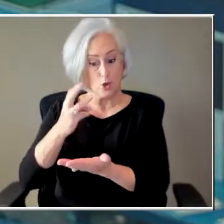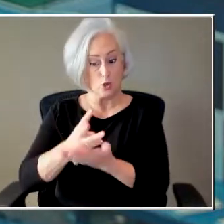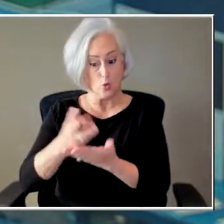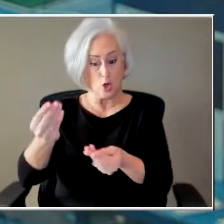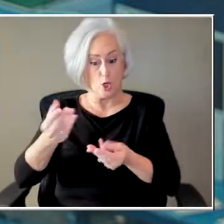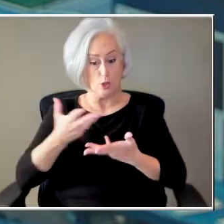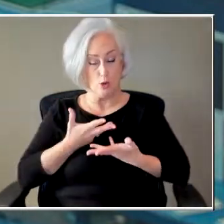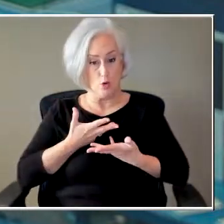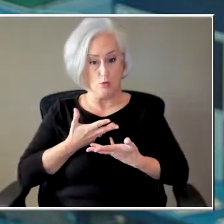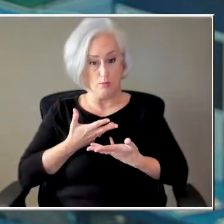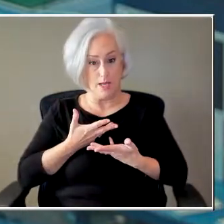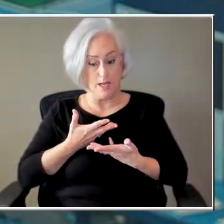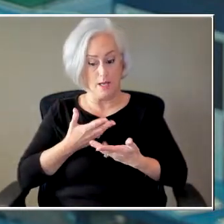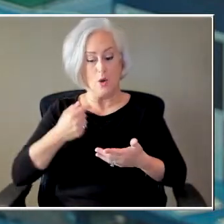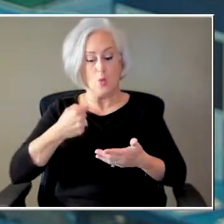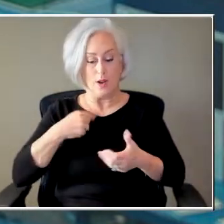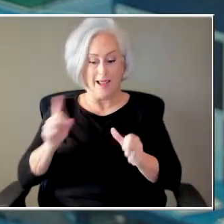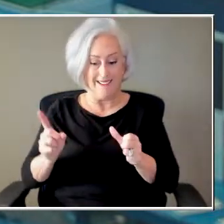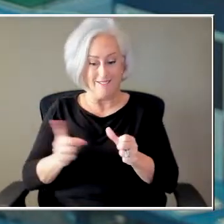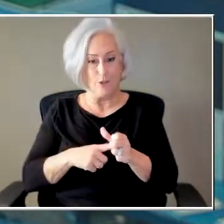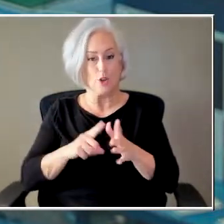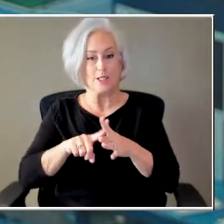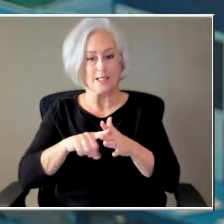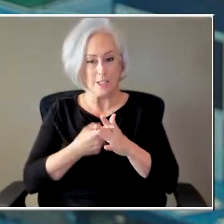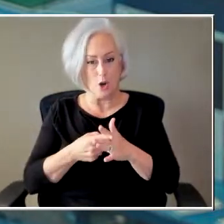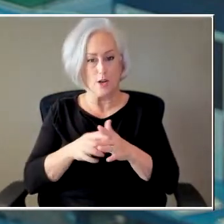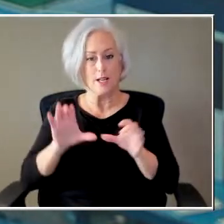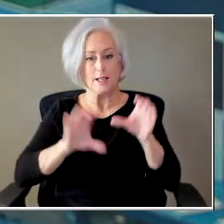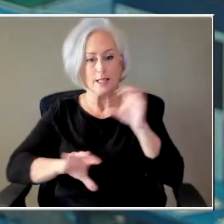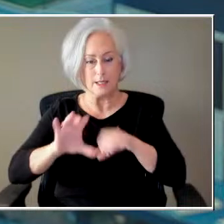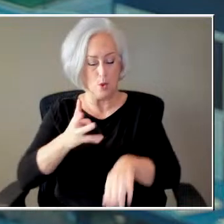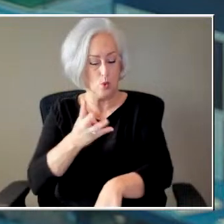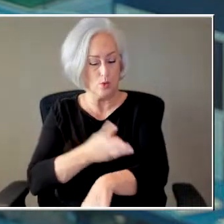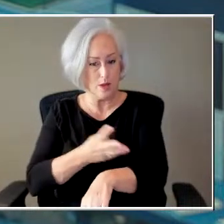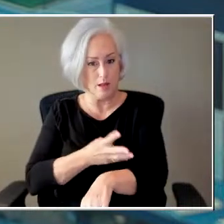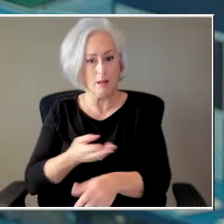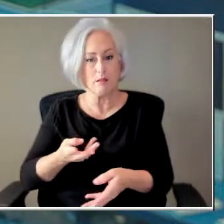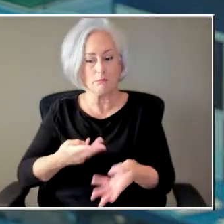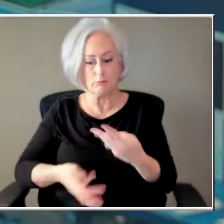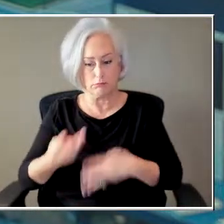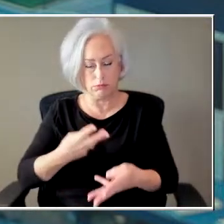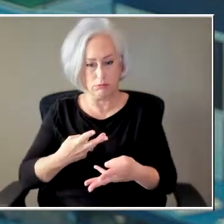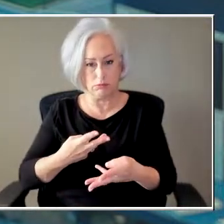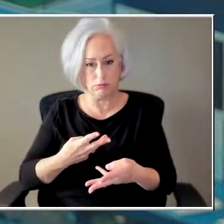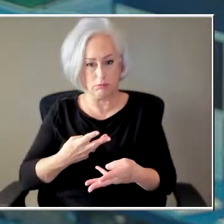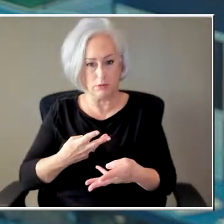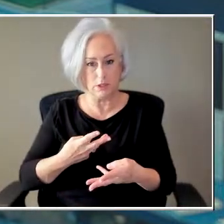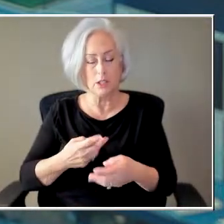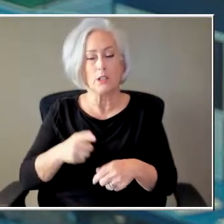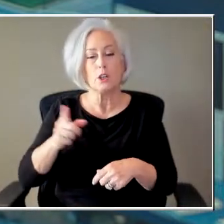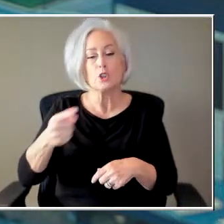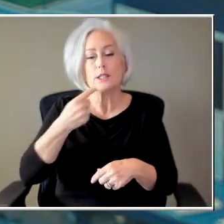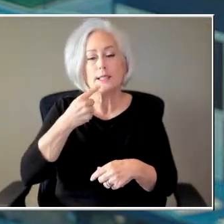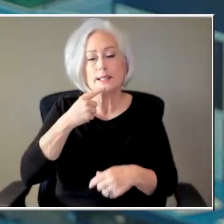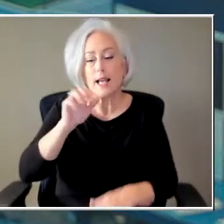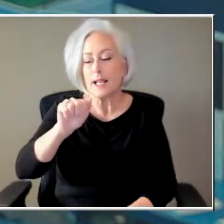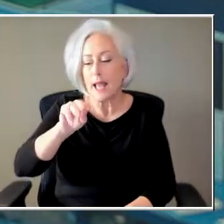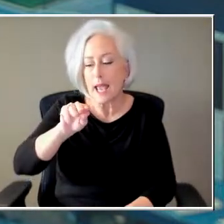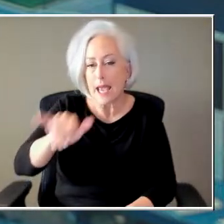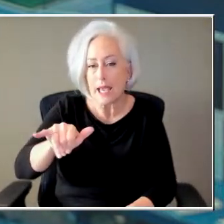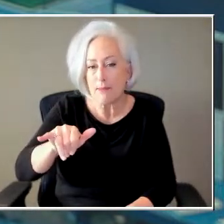starting hemodialysis at the, in-center, she told me, Amy, this is a